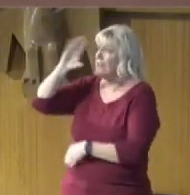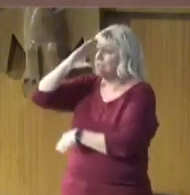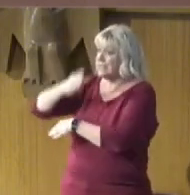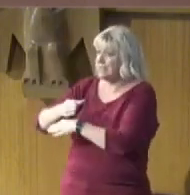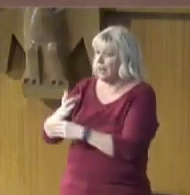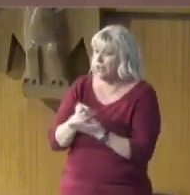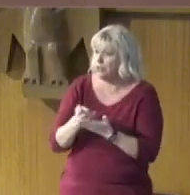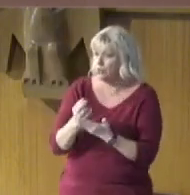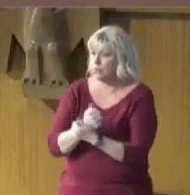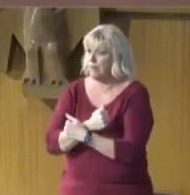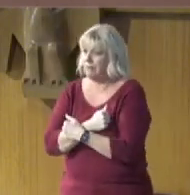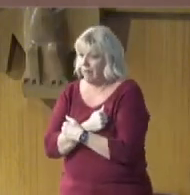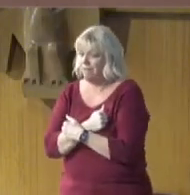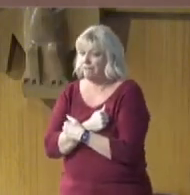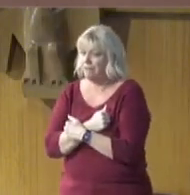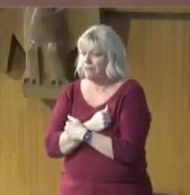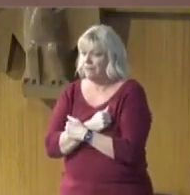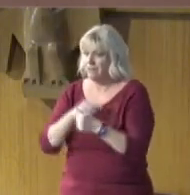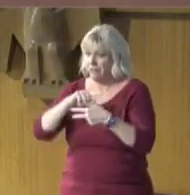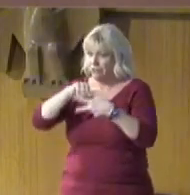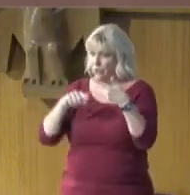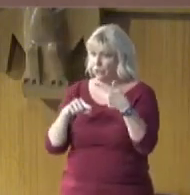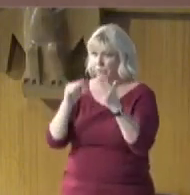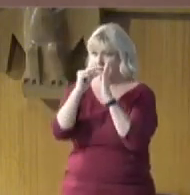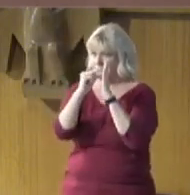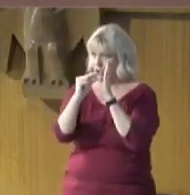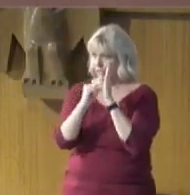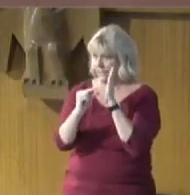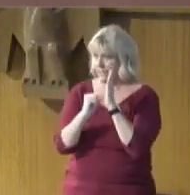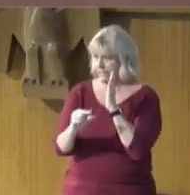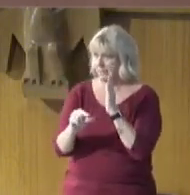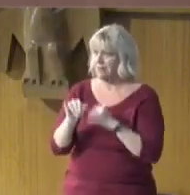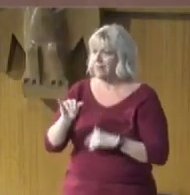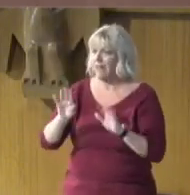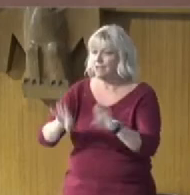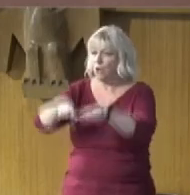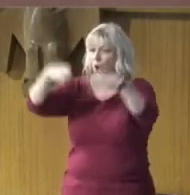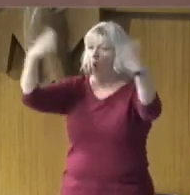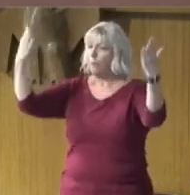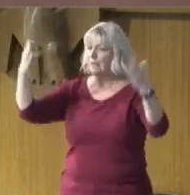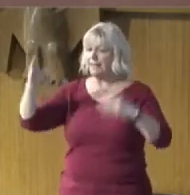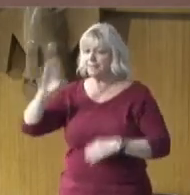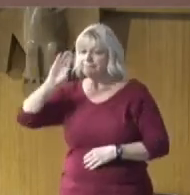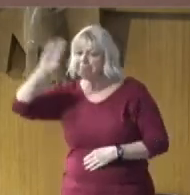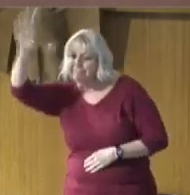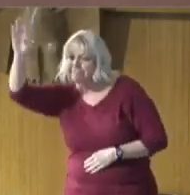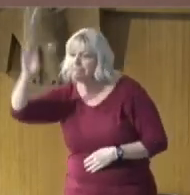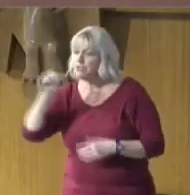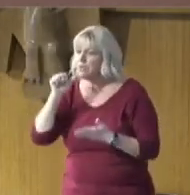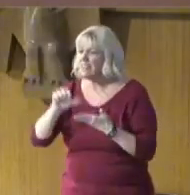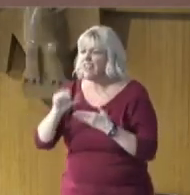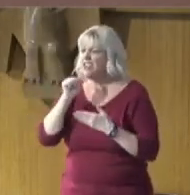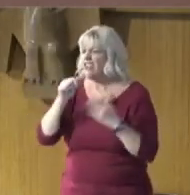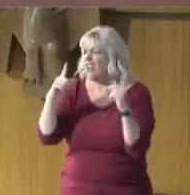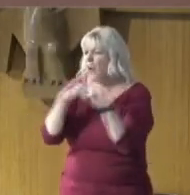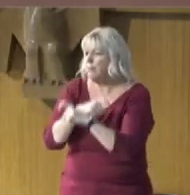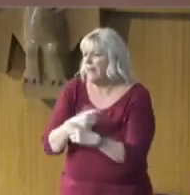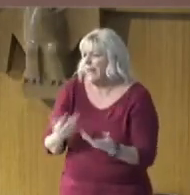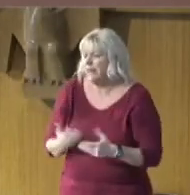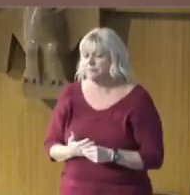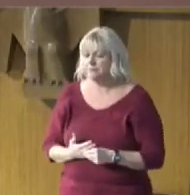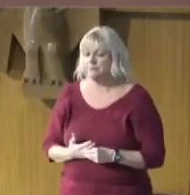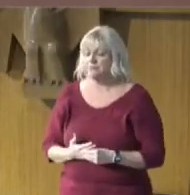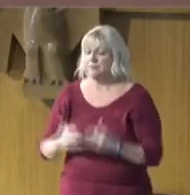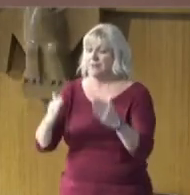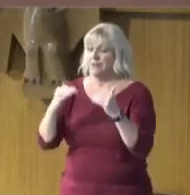love. These first three verses are the opening greeting of the letter. Nothing too complicated there. Verse